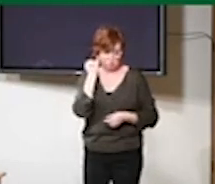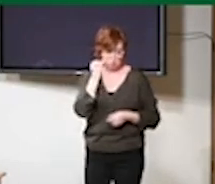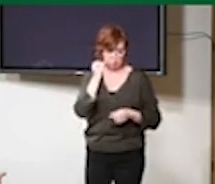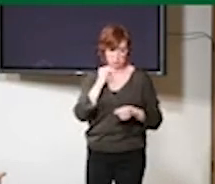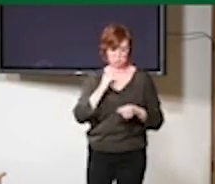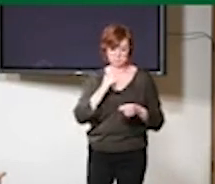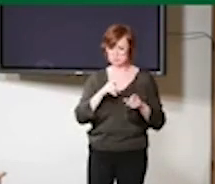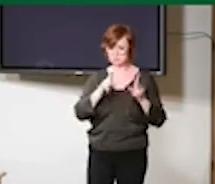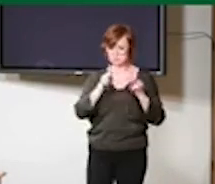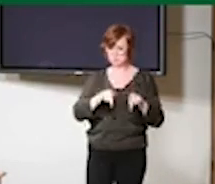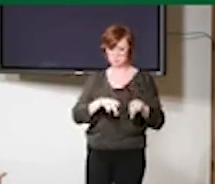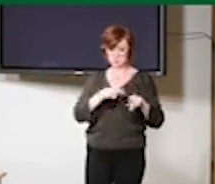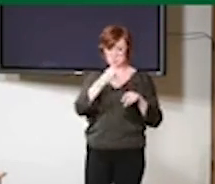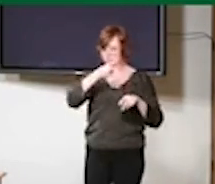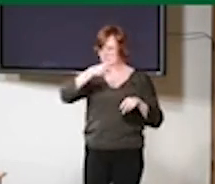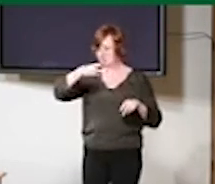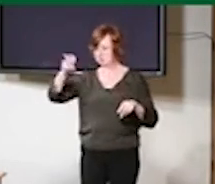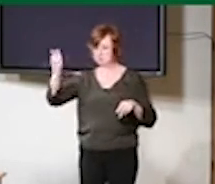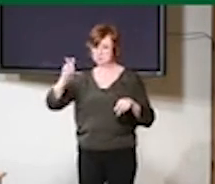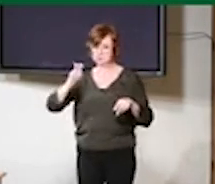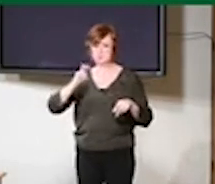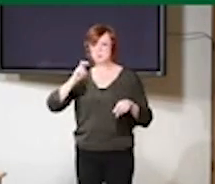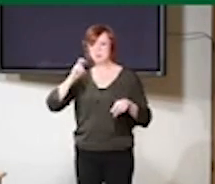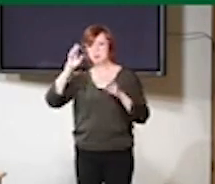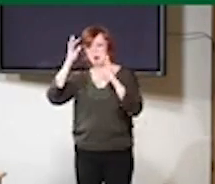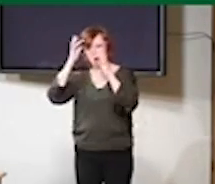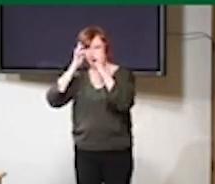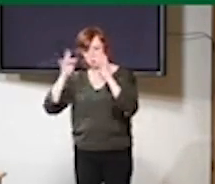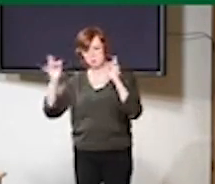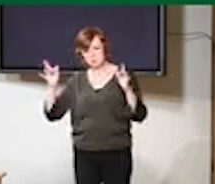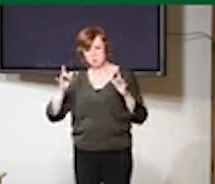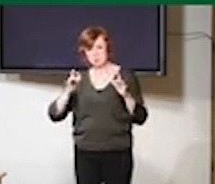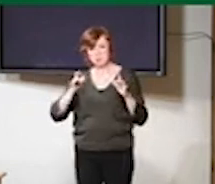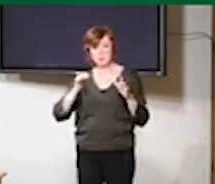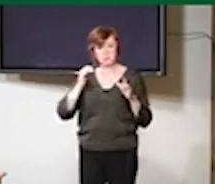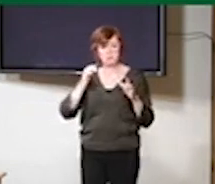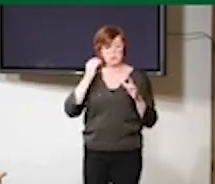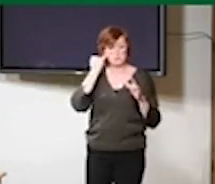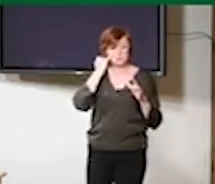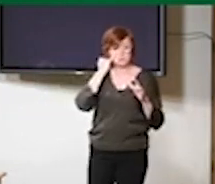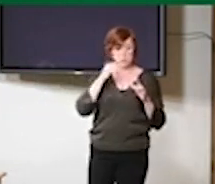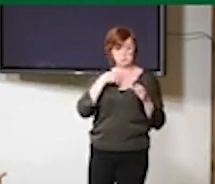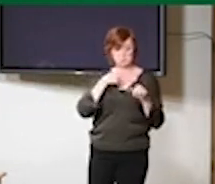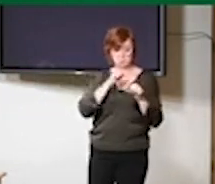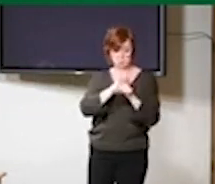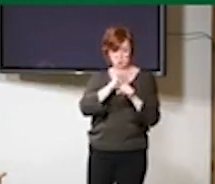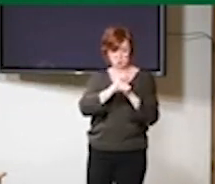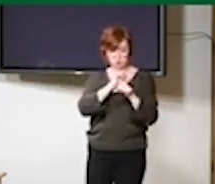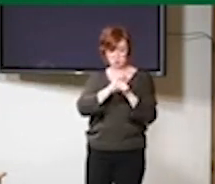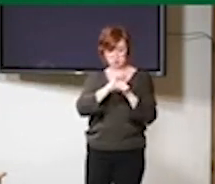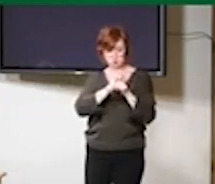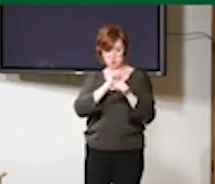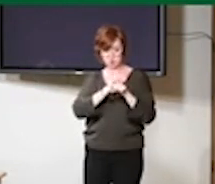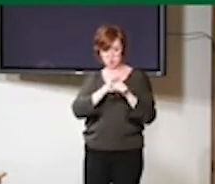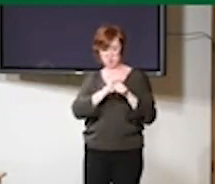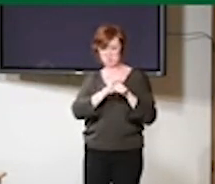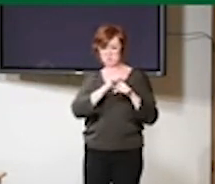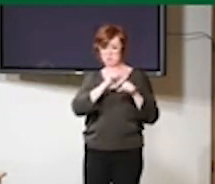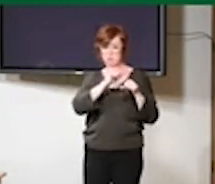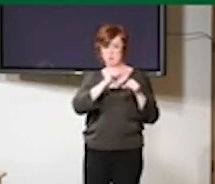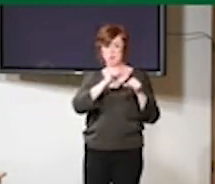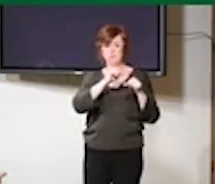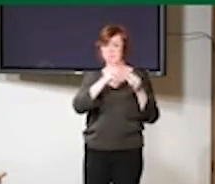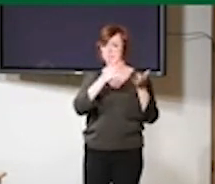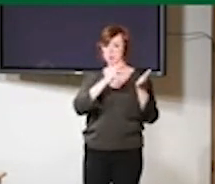for example, if healthcare workers who would test positive might be quarantined there, does the public have a right to know where